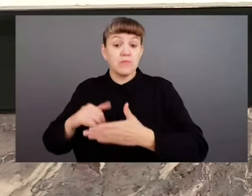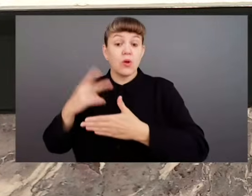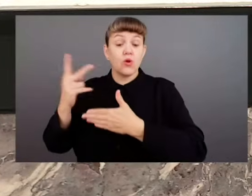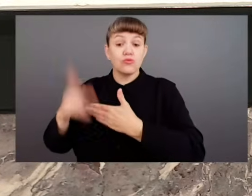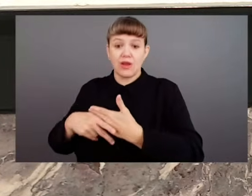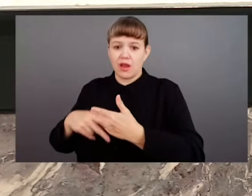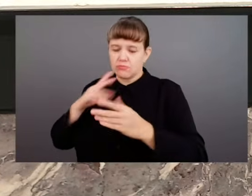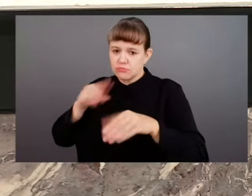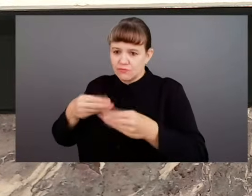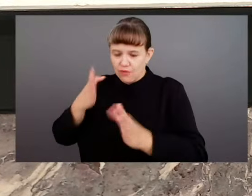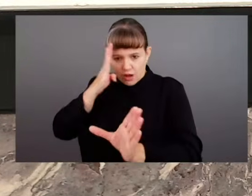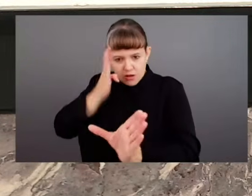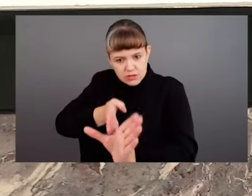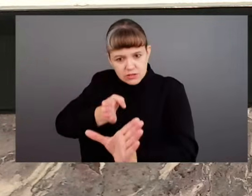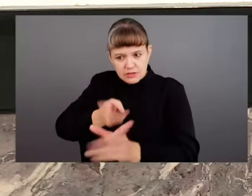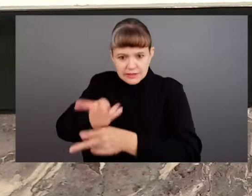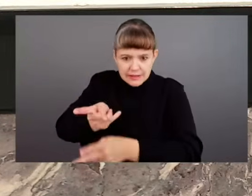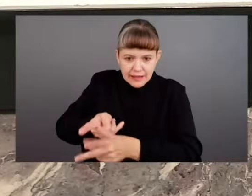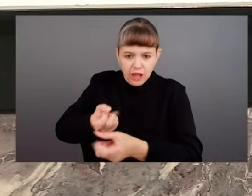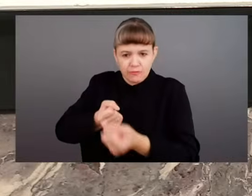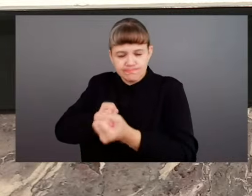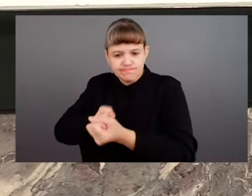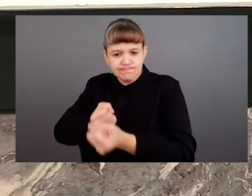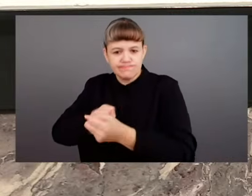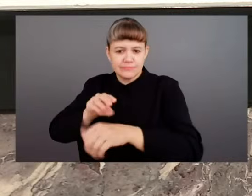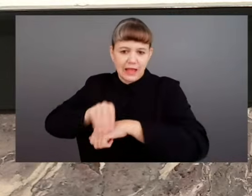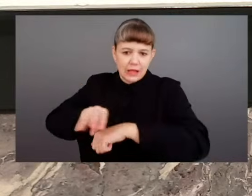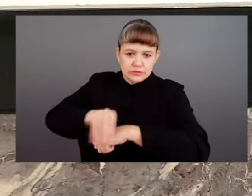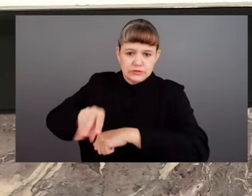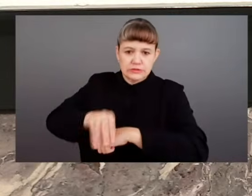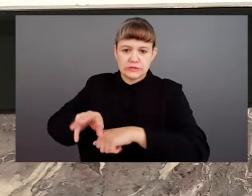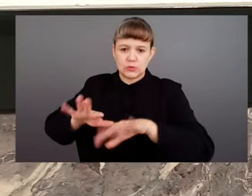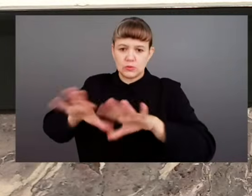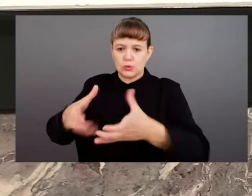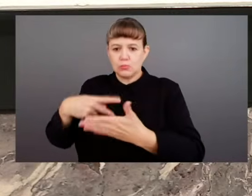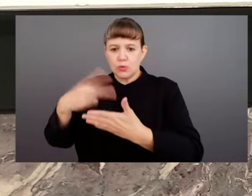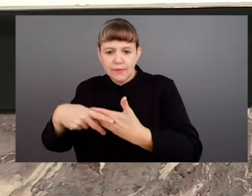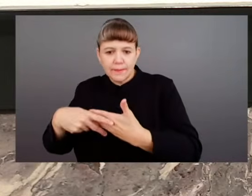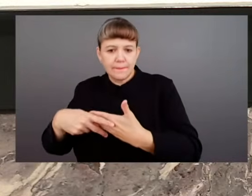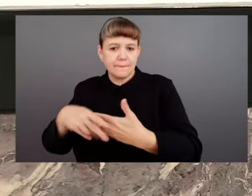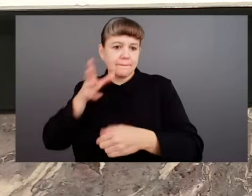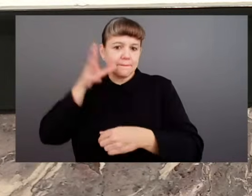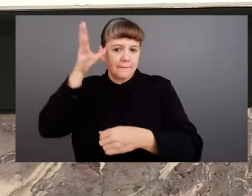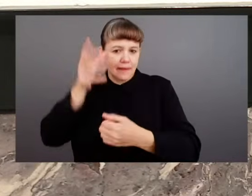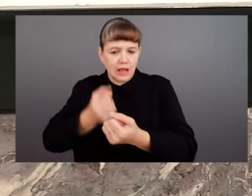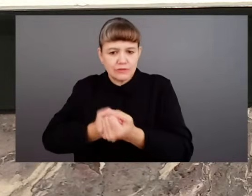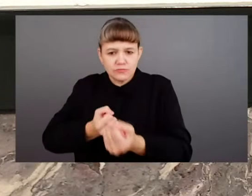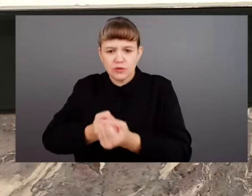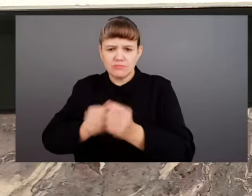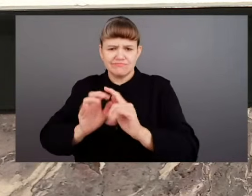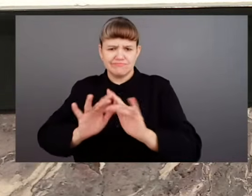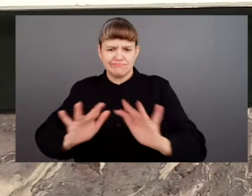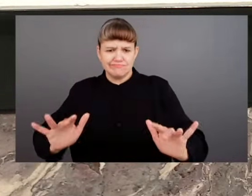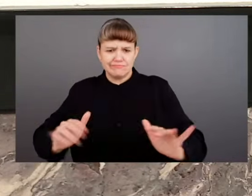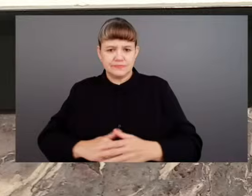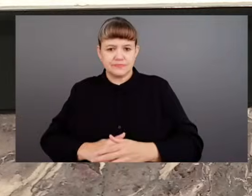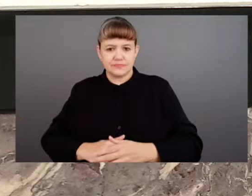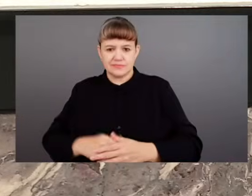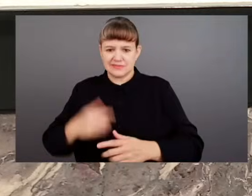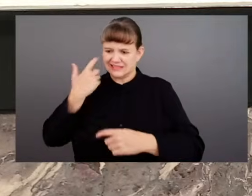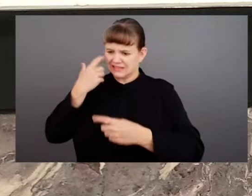Yet we have recently learned, effective March 31st, 2026, the contract for Saplings inpatient and outpatient care will be